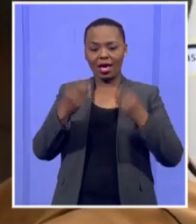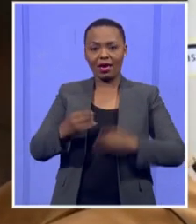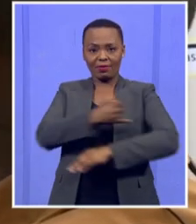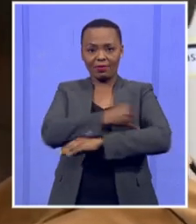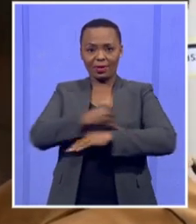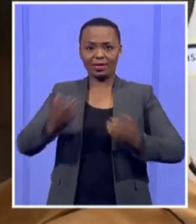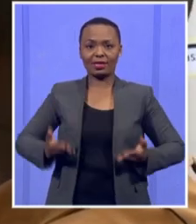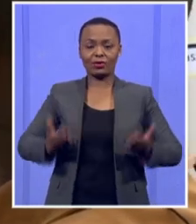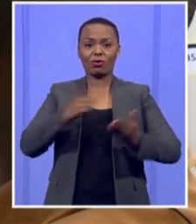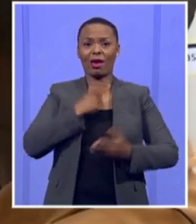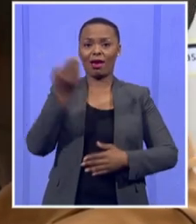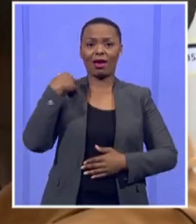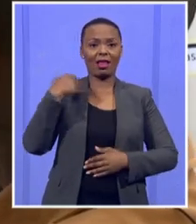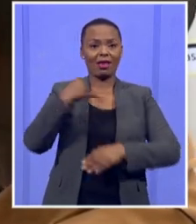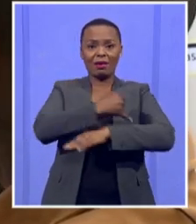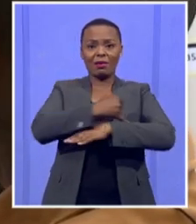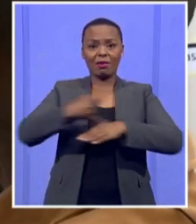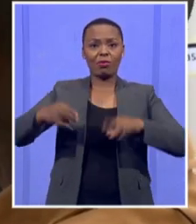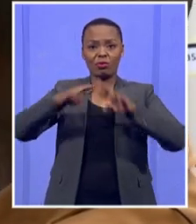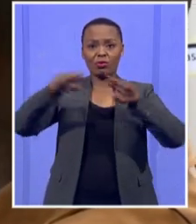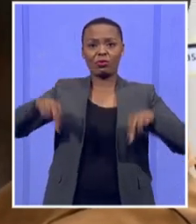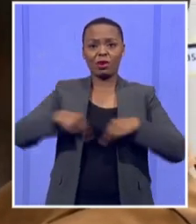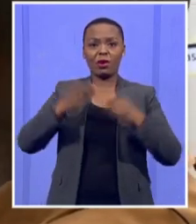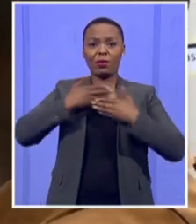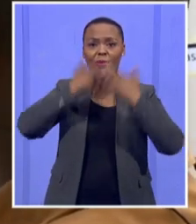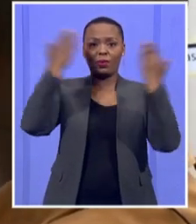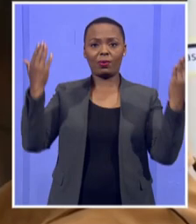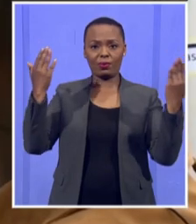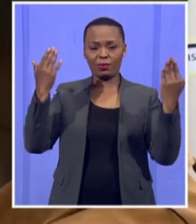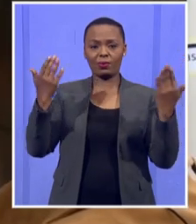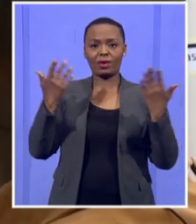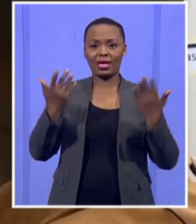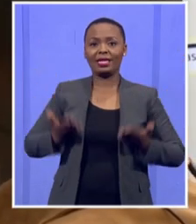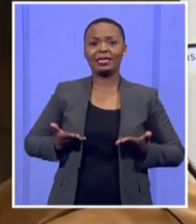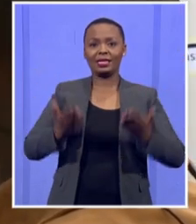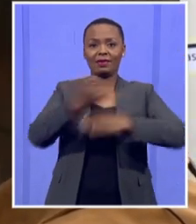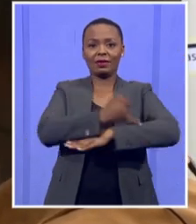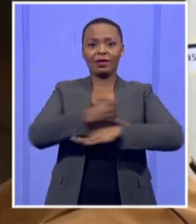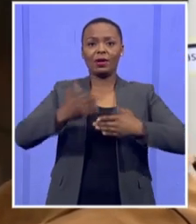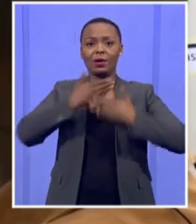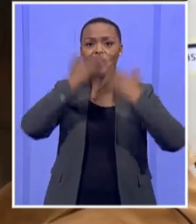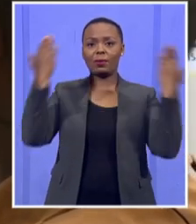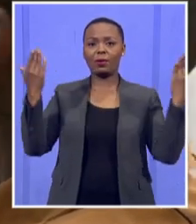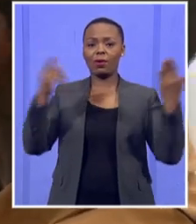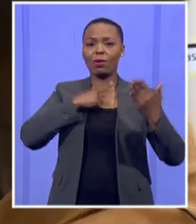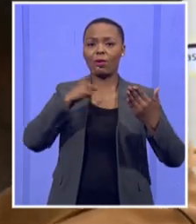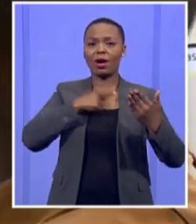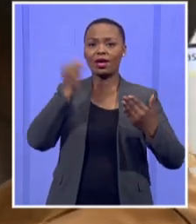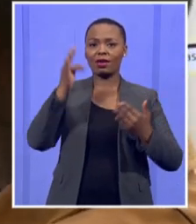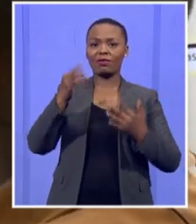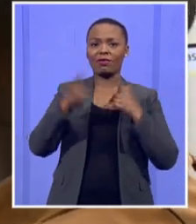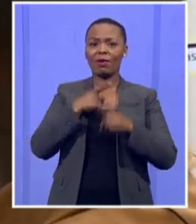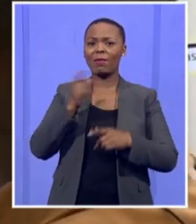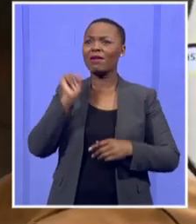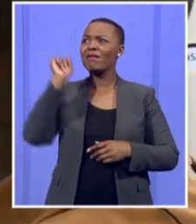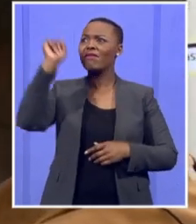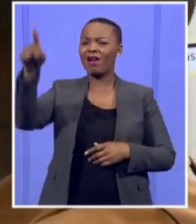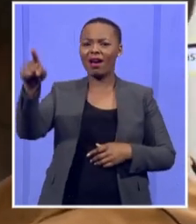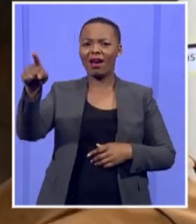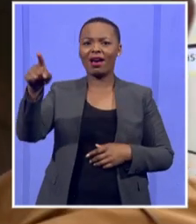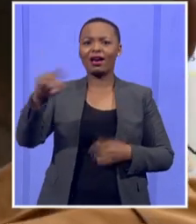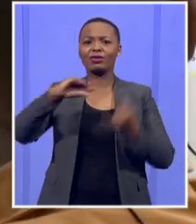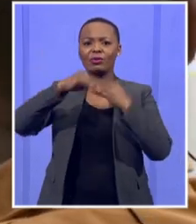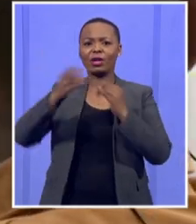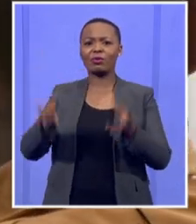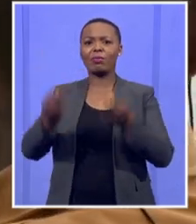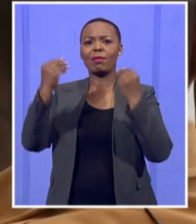there before, it's going to make sure that these children do not die on their way to Gauteng or somewhere else trying to find a bed